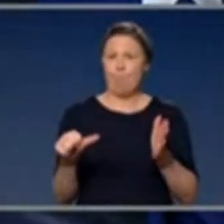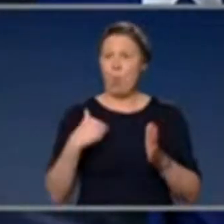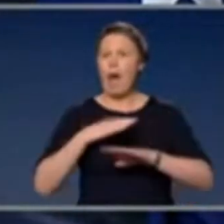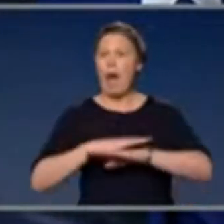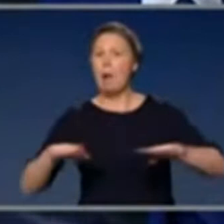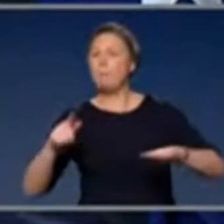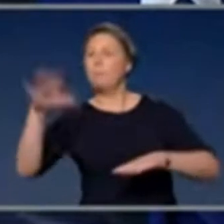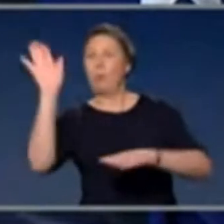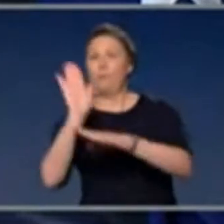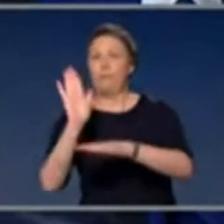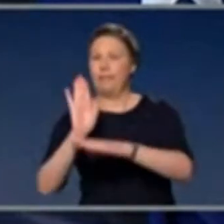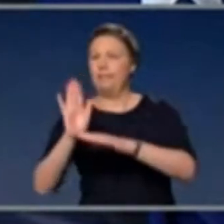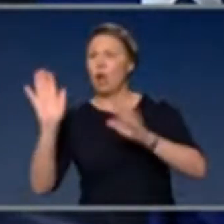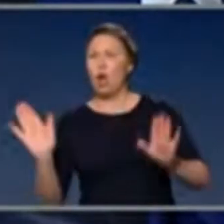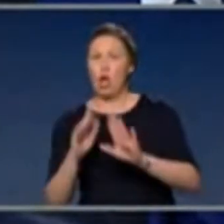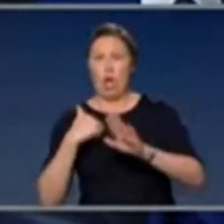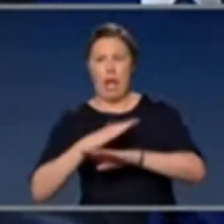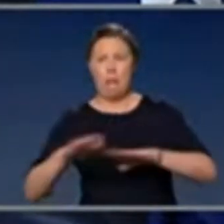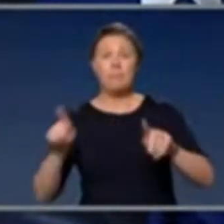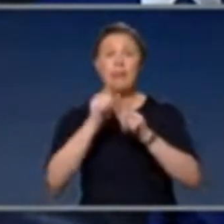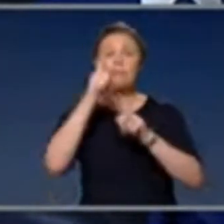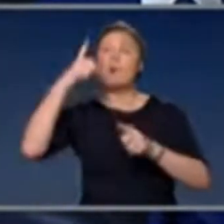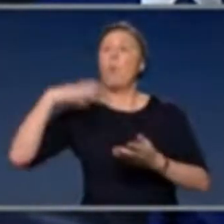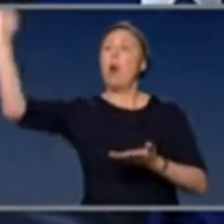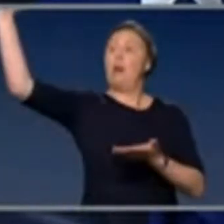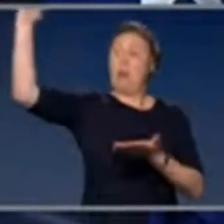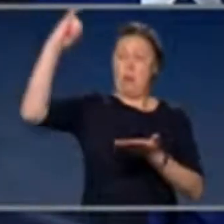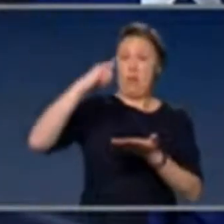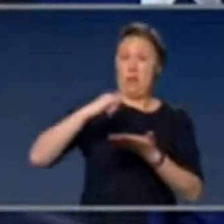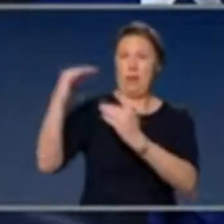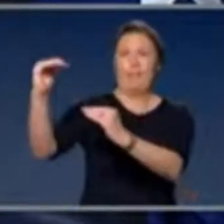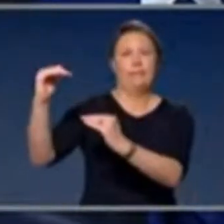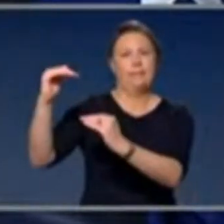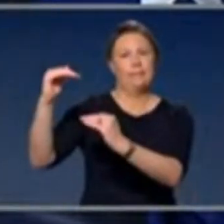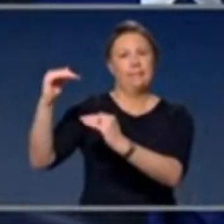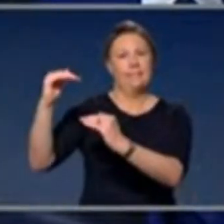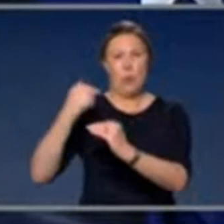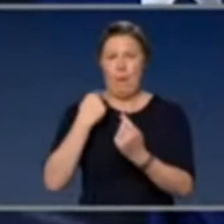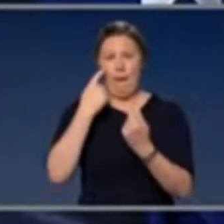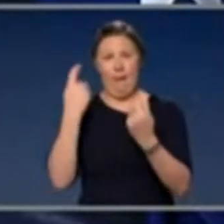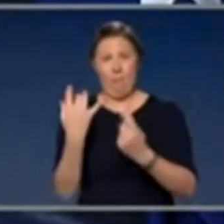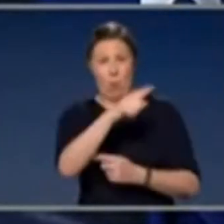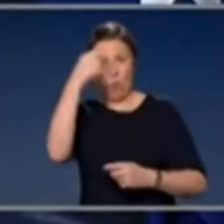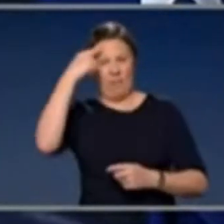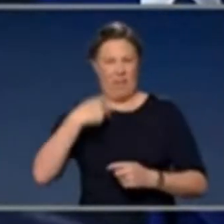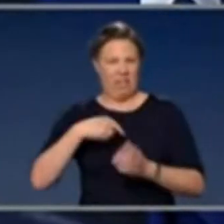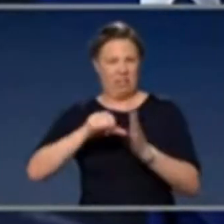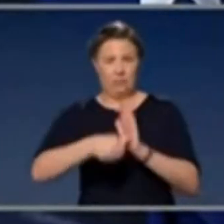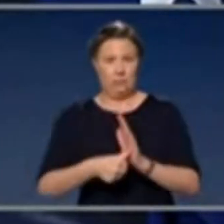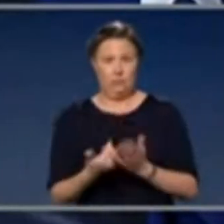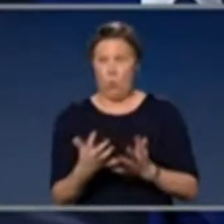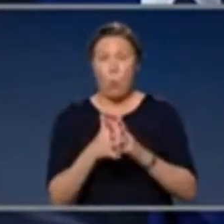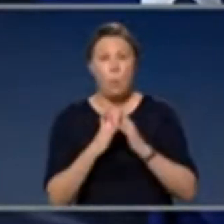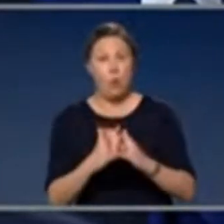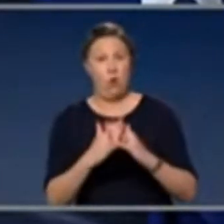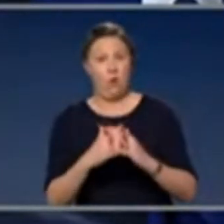leaving and indeed the number of people that can return. But it's, as we've just seen in Europe, I think the wisdom of that approach has